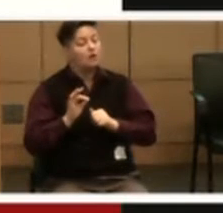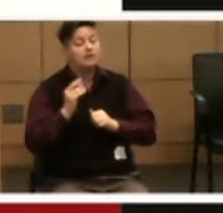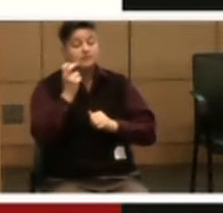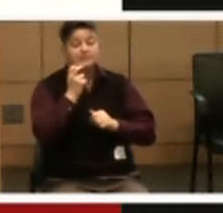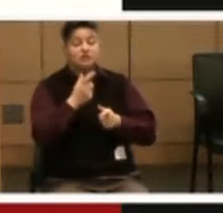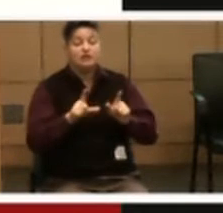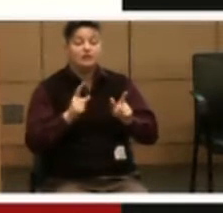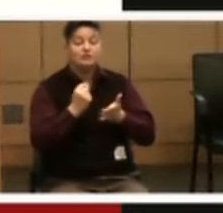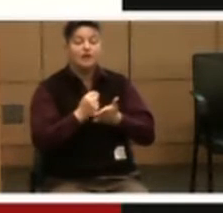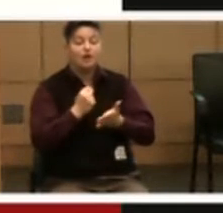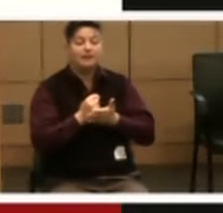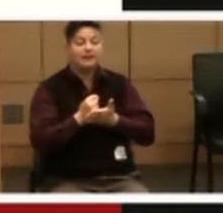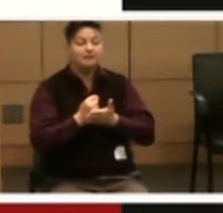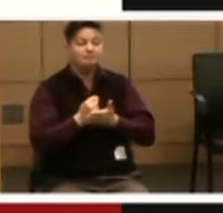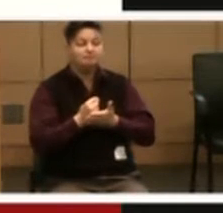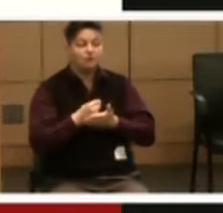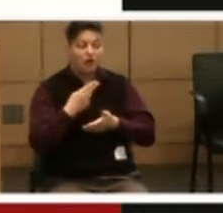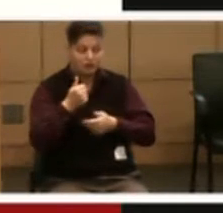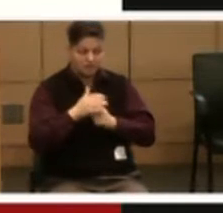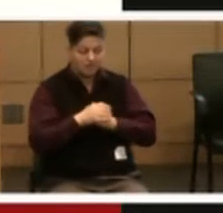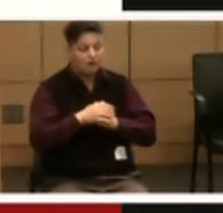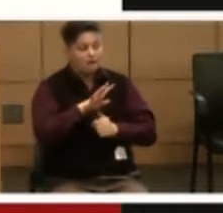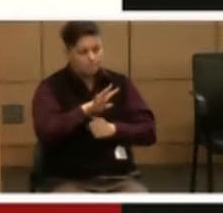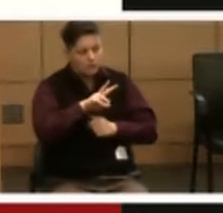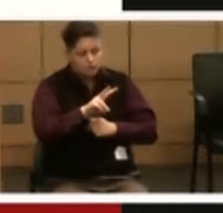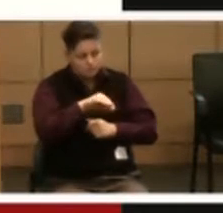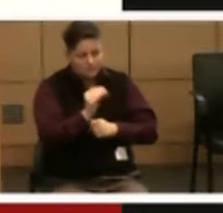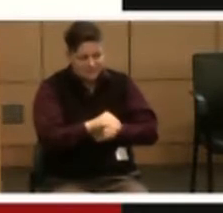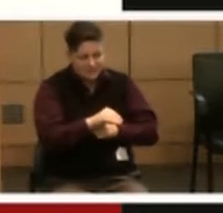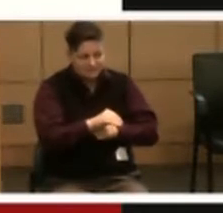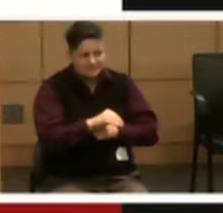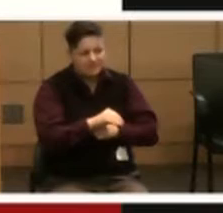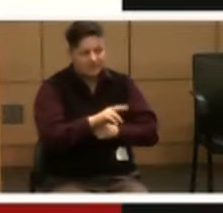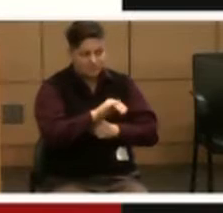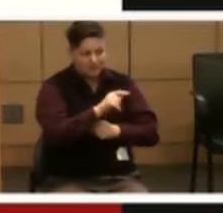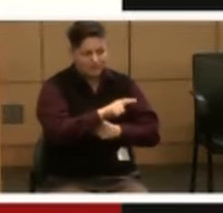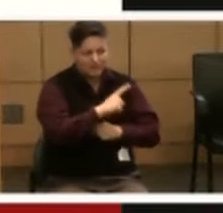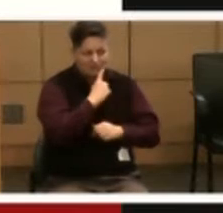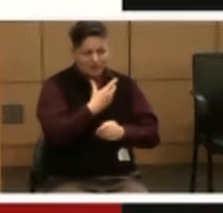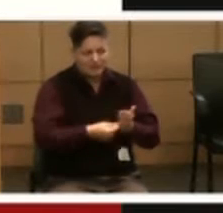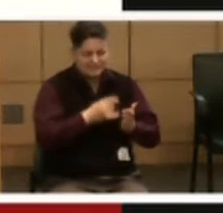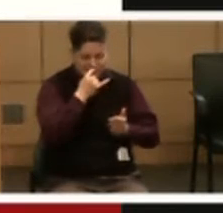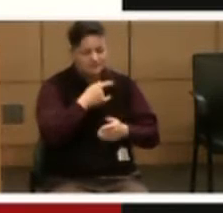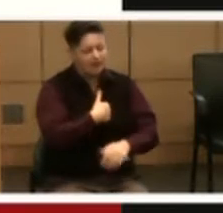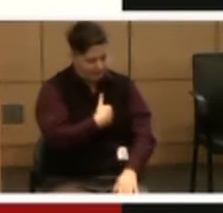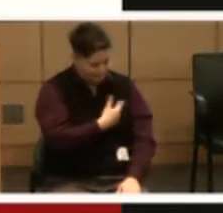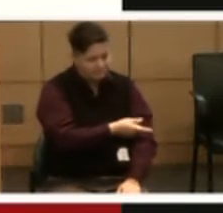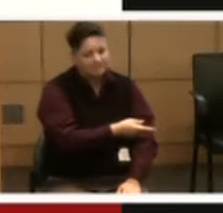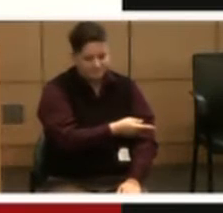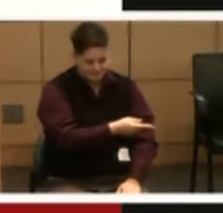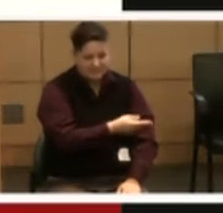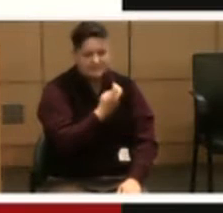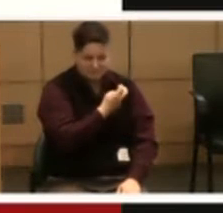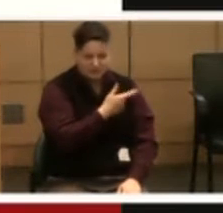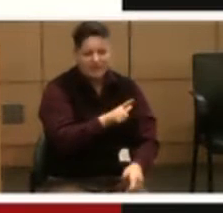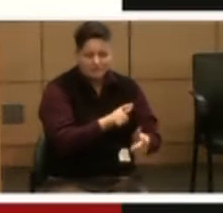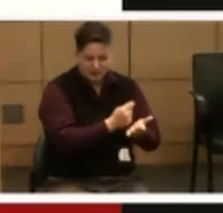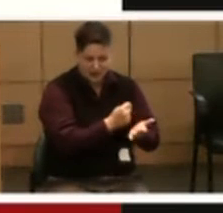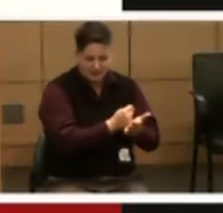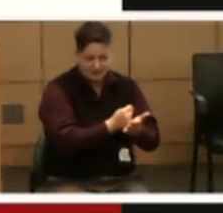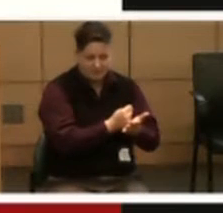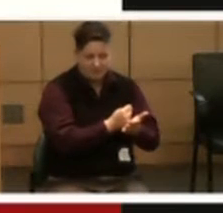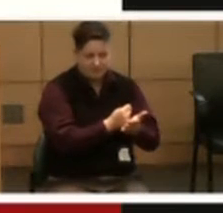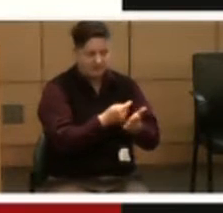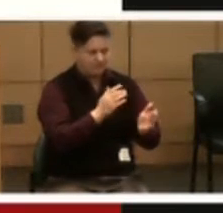therapy. 42% of all children with unilateral hearing loss had had speech therapy at some point or another. That's 2.5 times